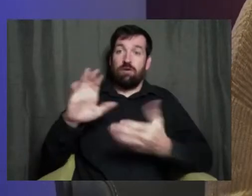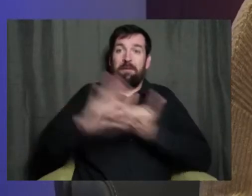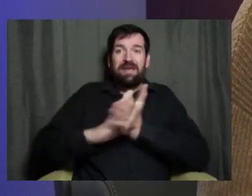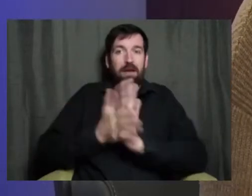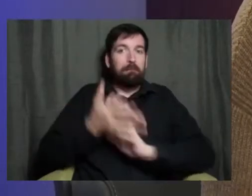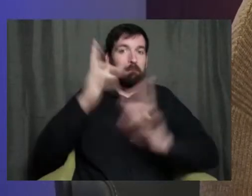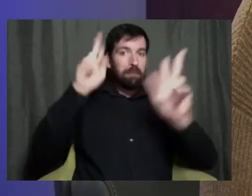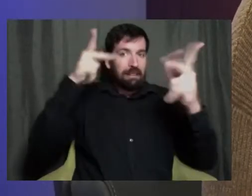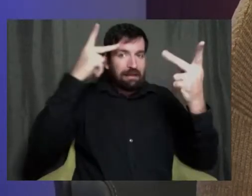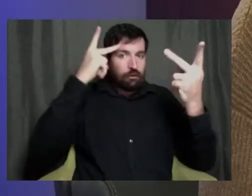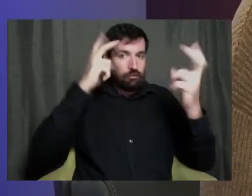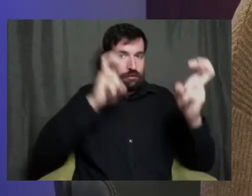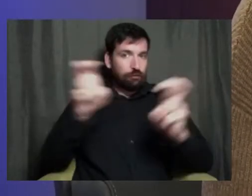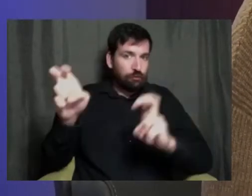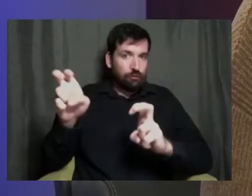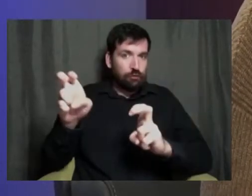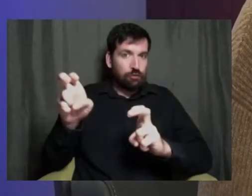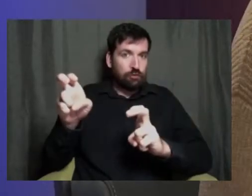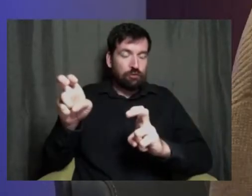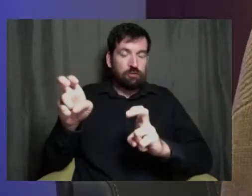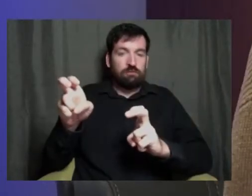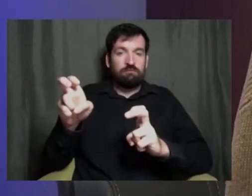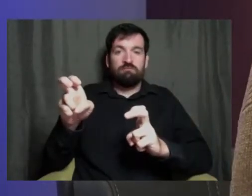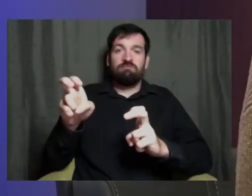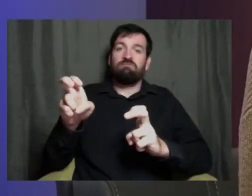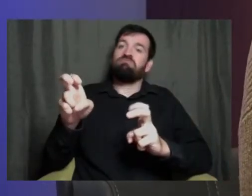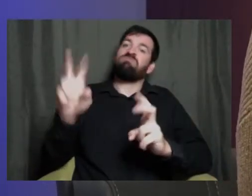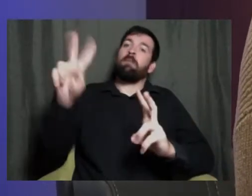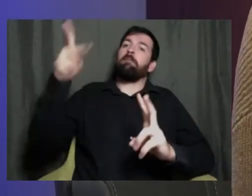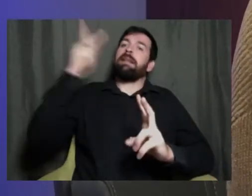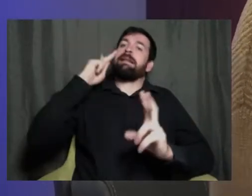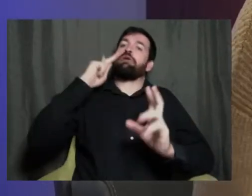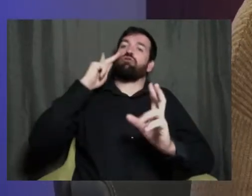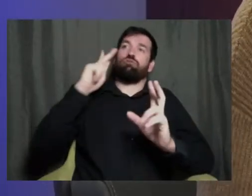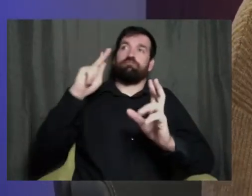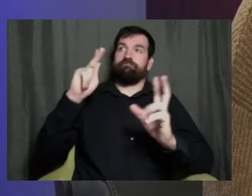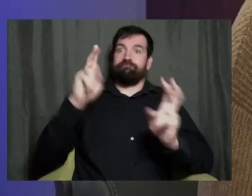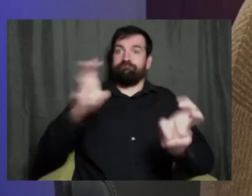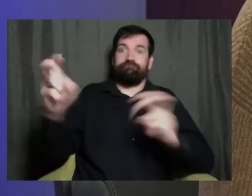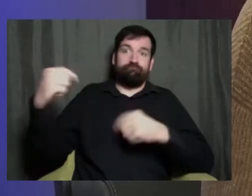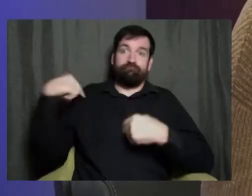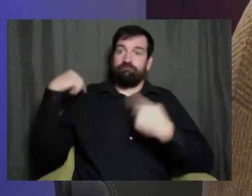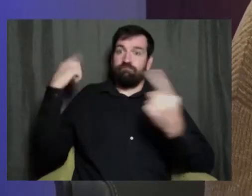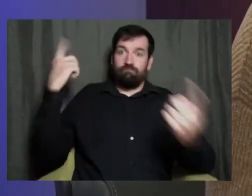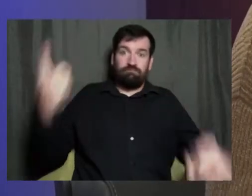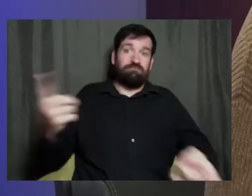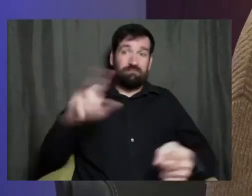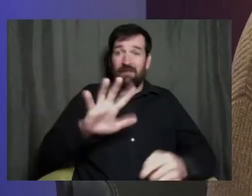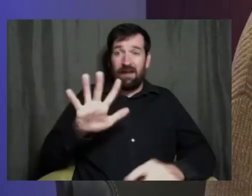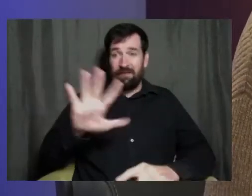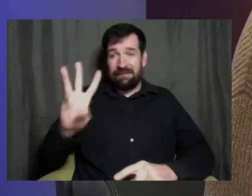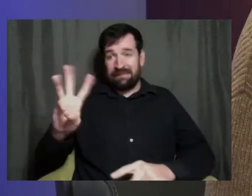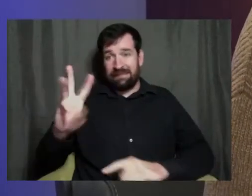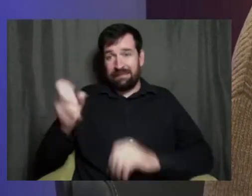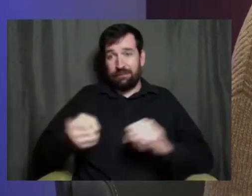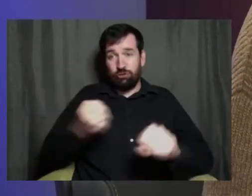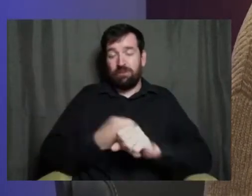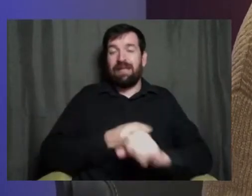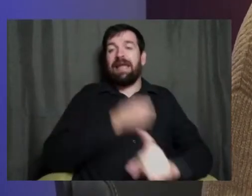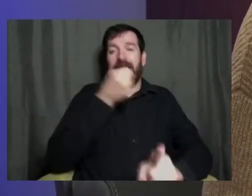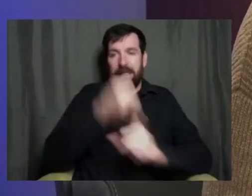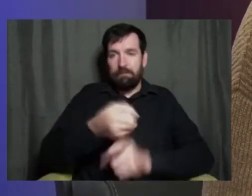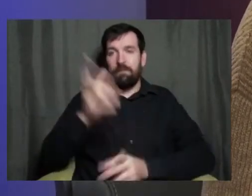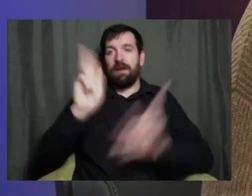the backdrop of just this highly political state we've lived in for the last, 5 to 6 years, that has taken an impact on people, that they have very